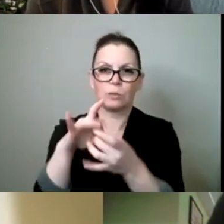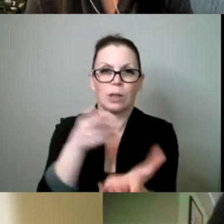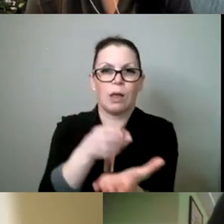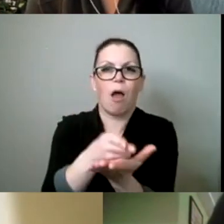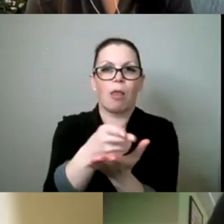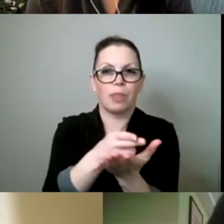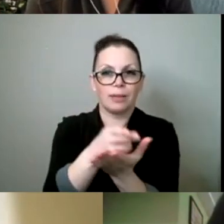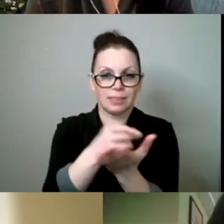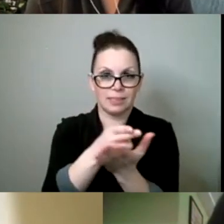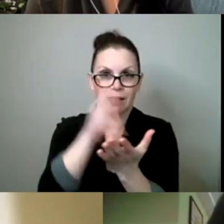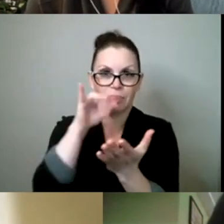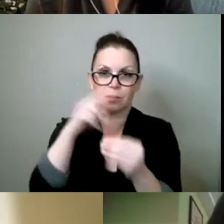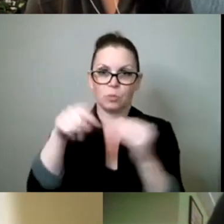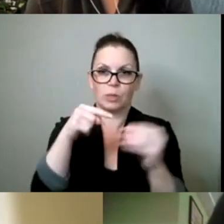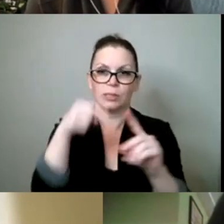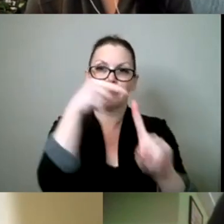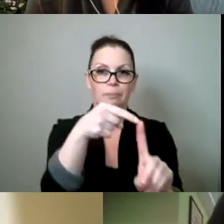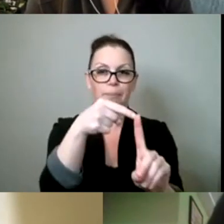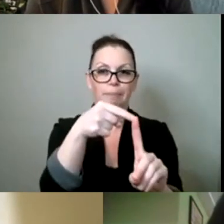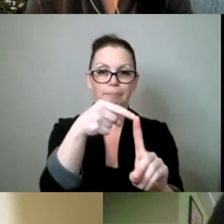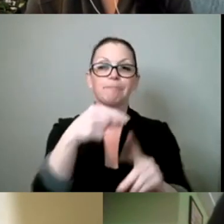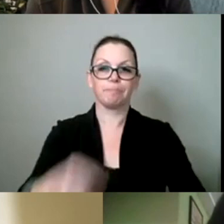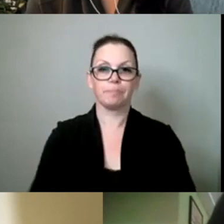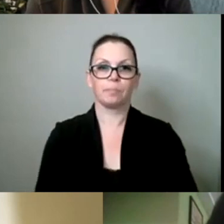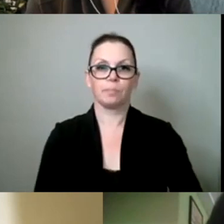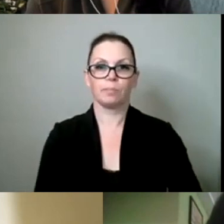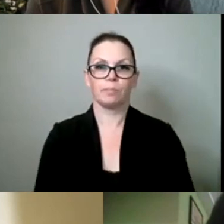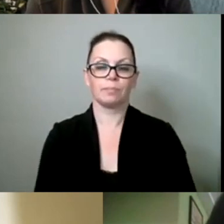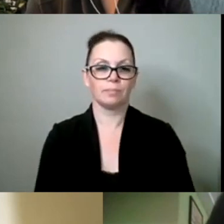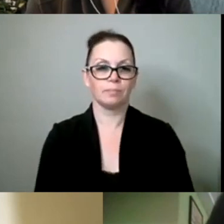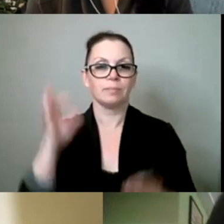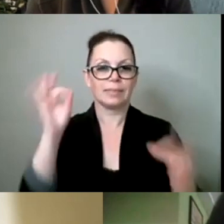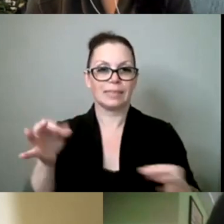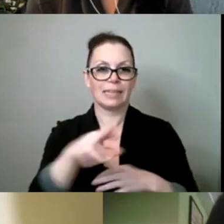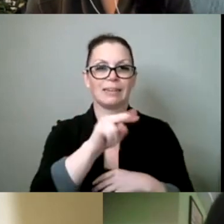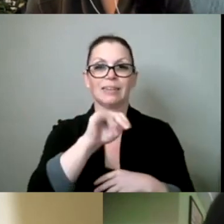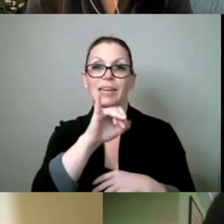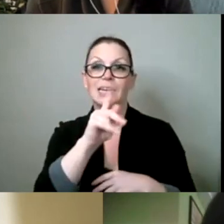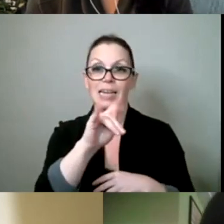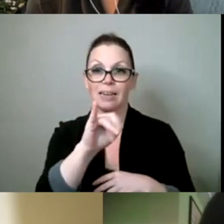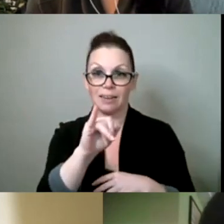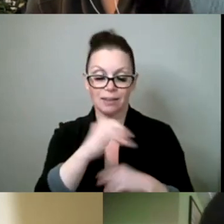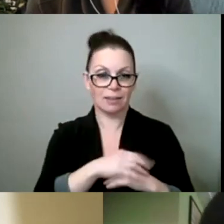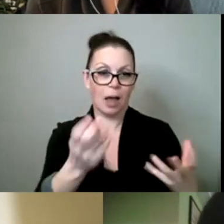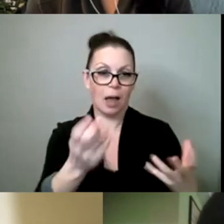authenticity is what it's about. So yeah, definitely.